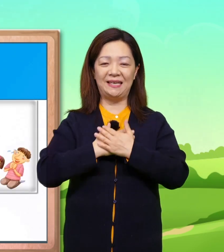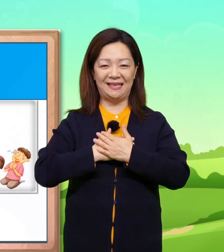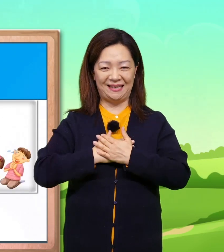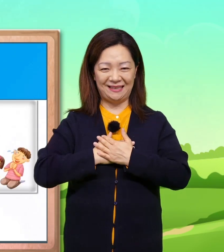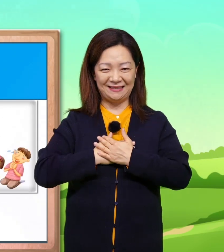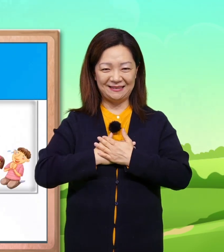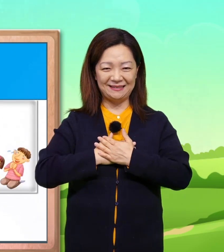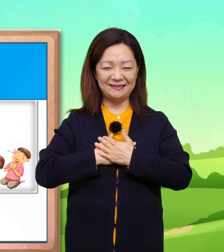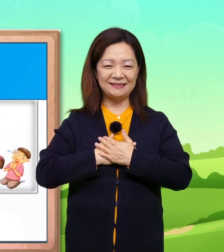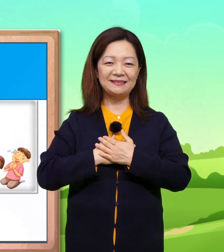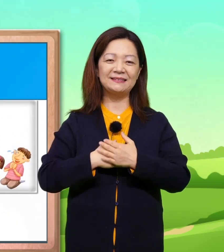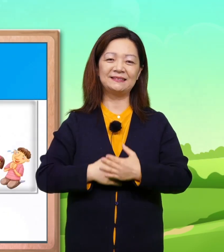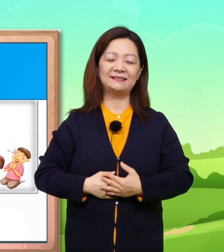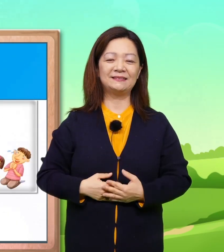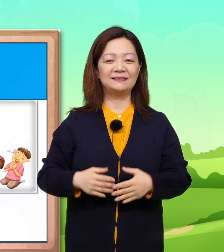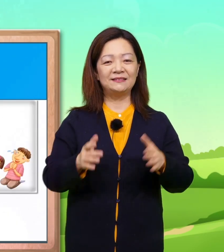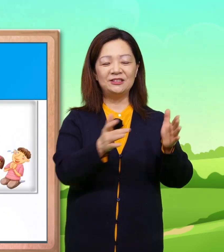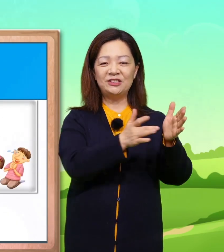me.